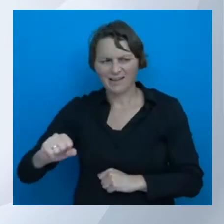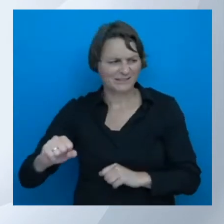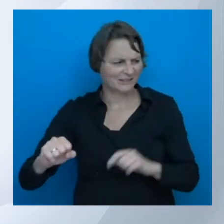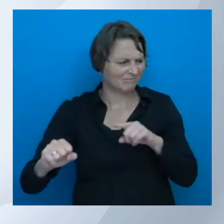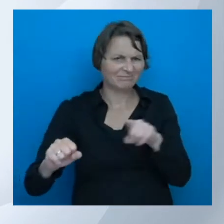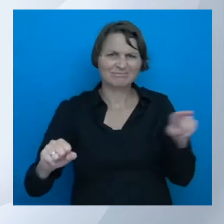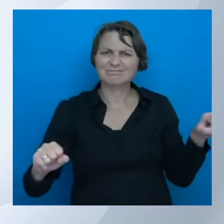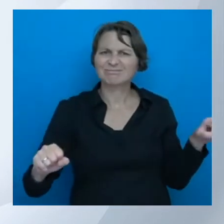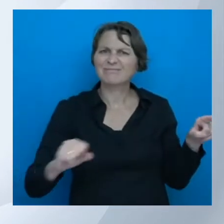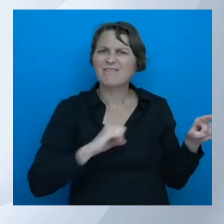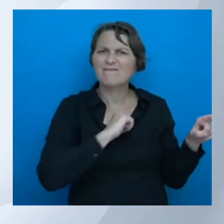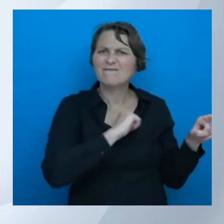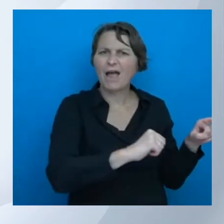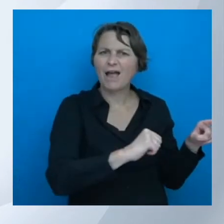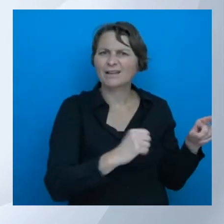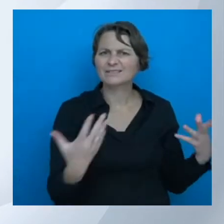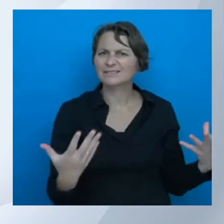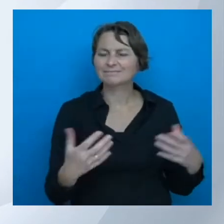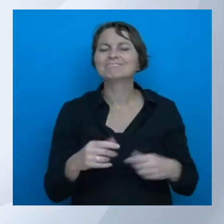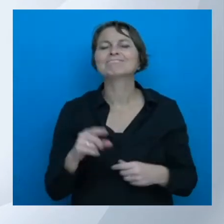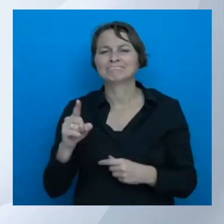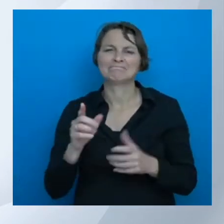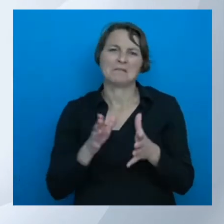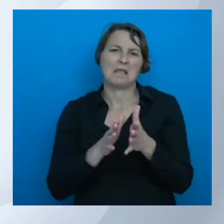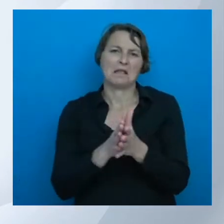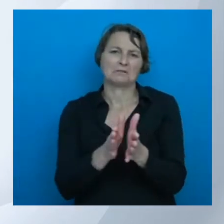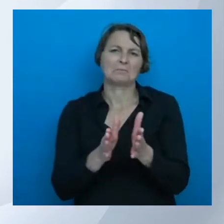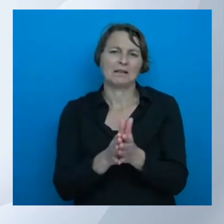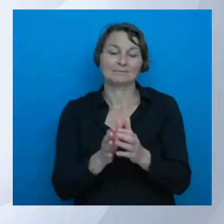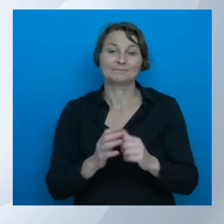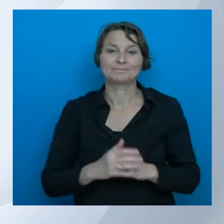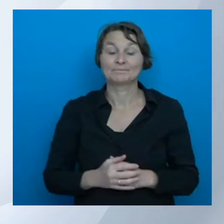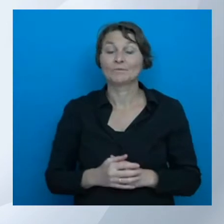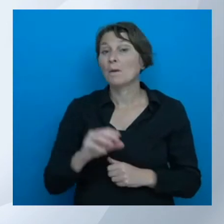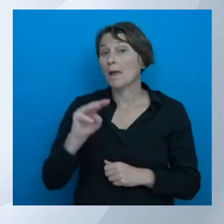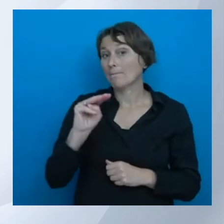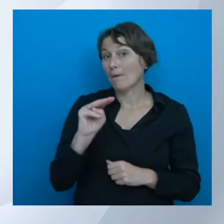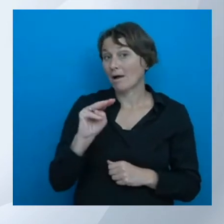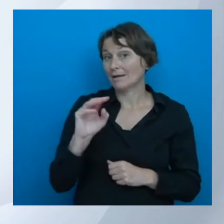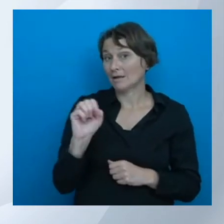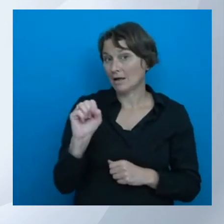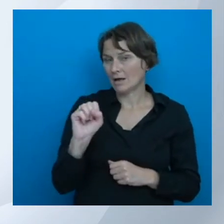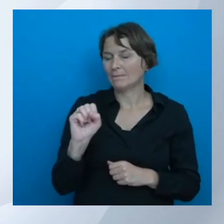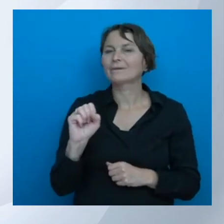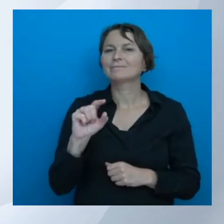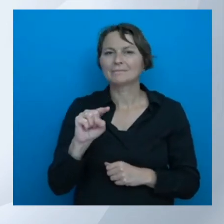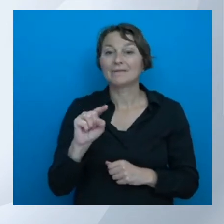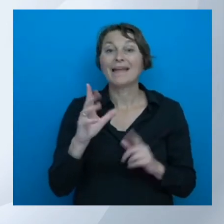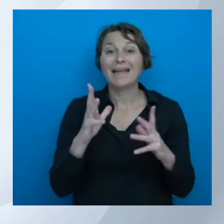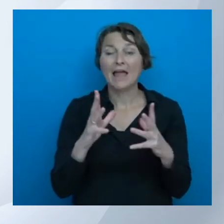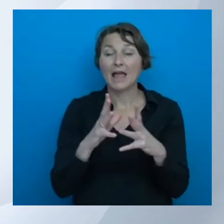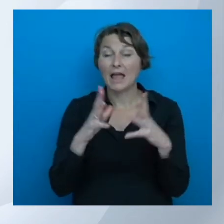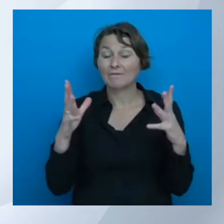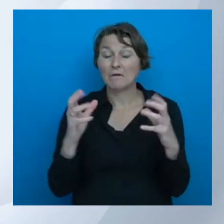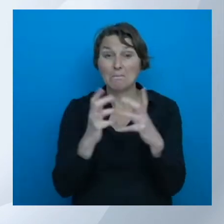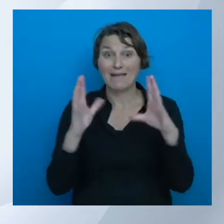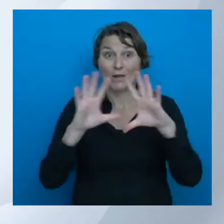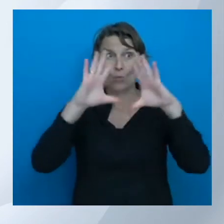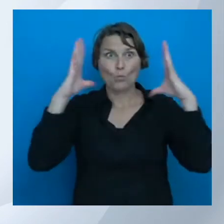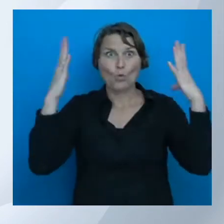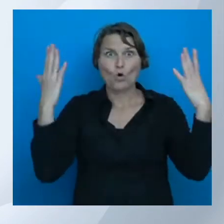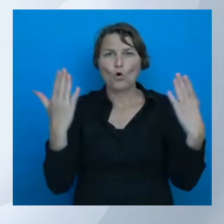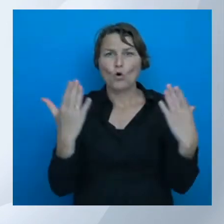let me explain. So Microsoft has a humongous dark fiber network that runs throughout the world. This is